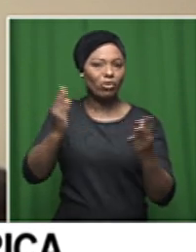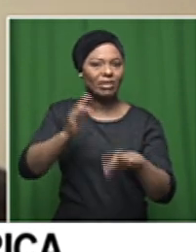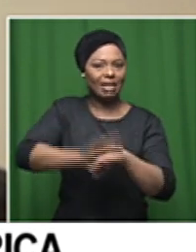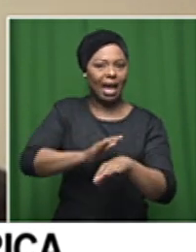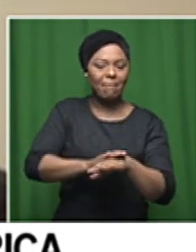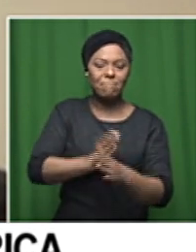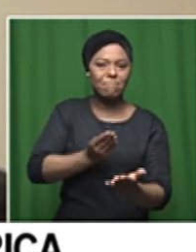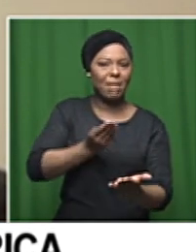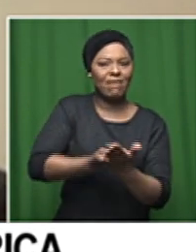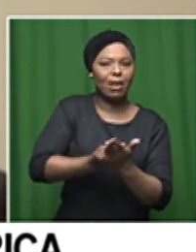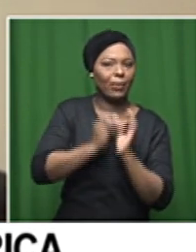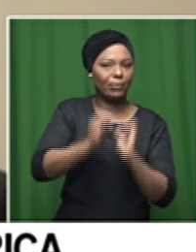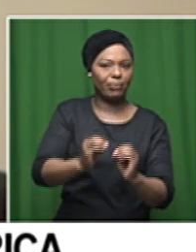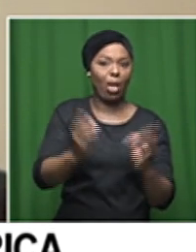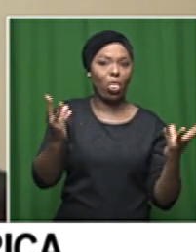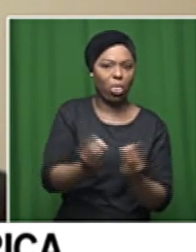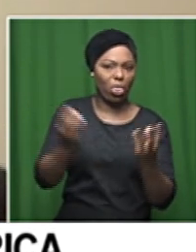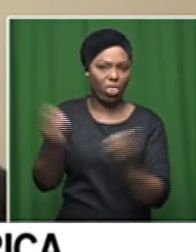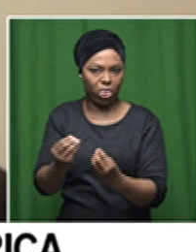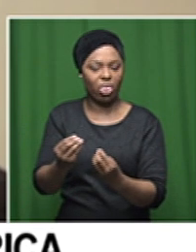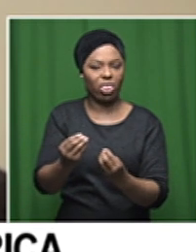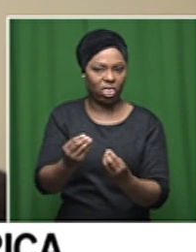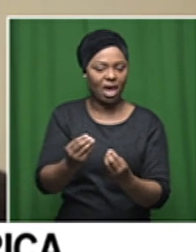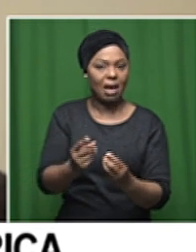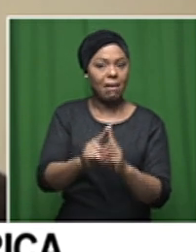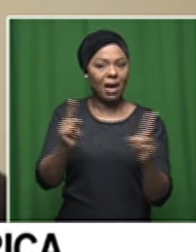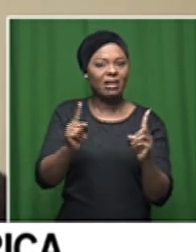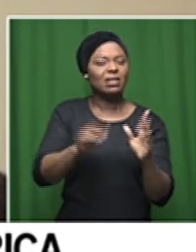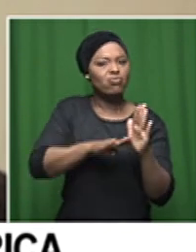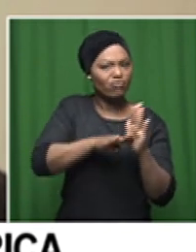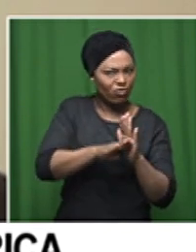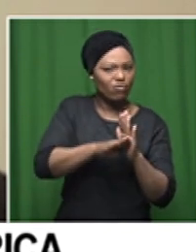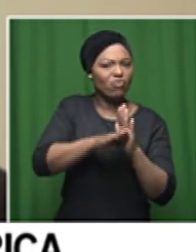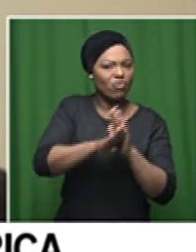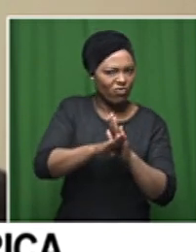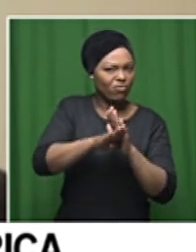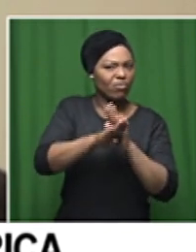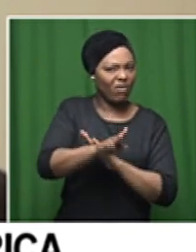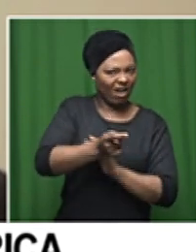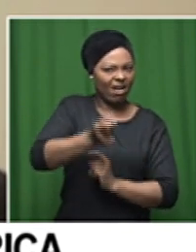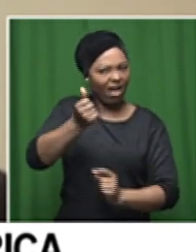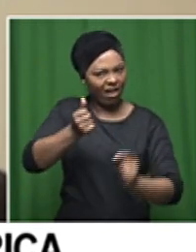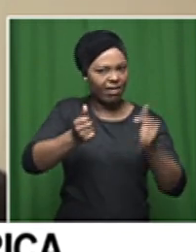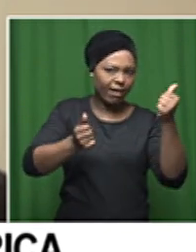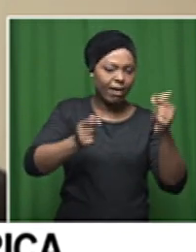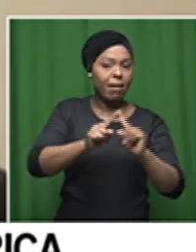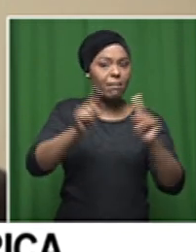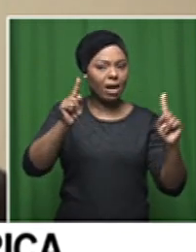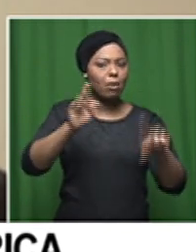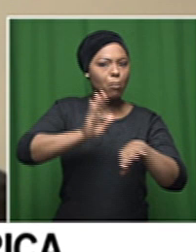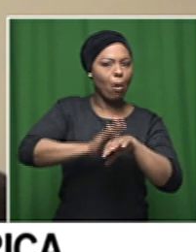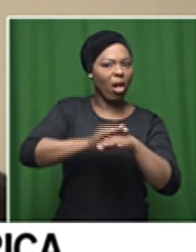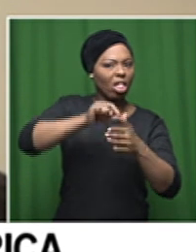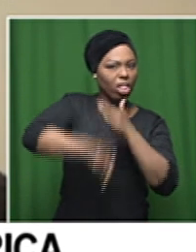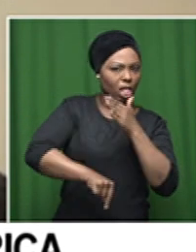it demonstrates that as much as we are improving a bit by bit, but we still have to do more